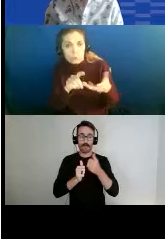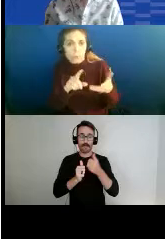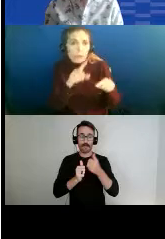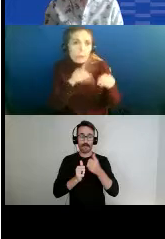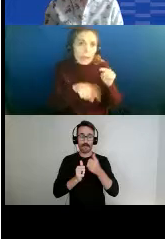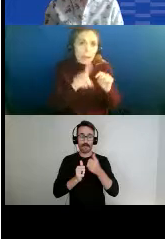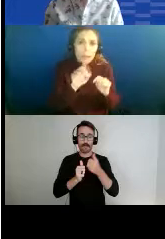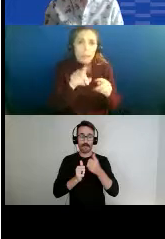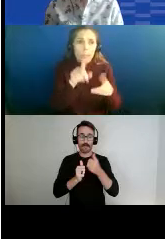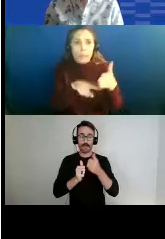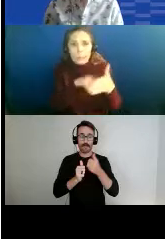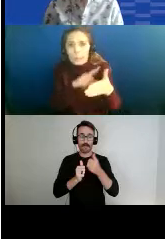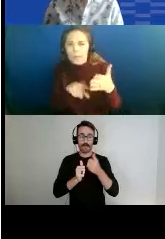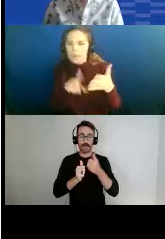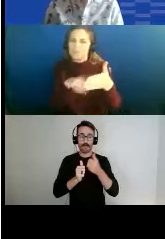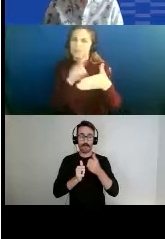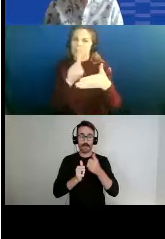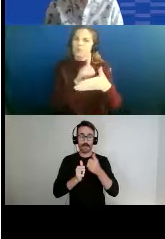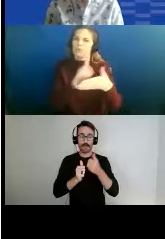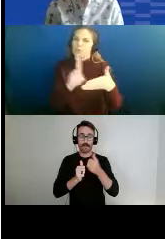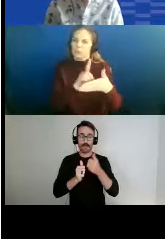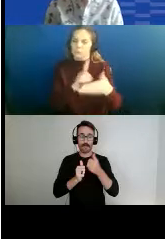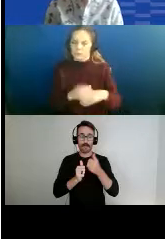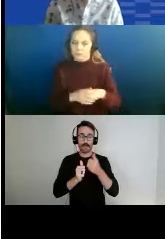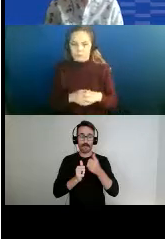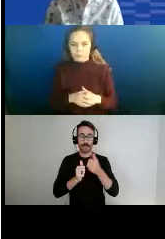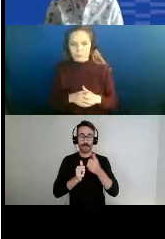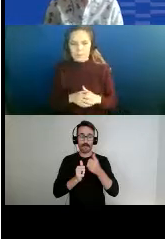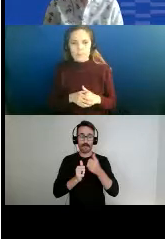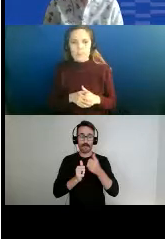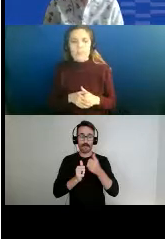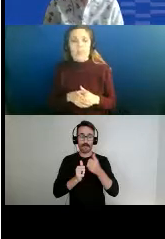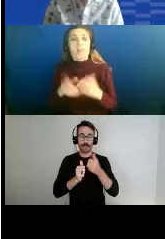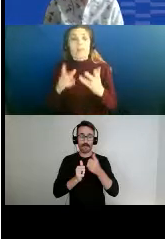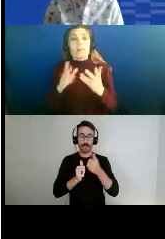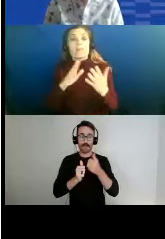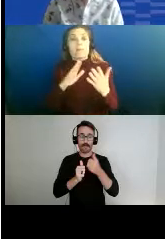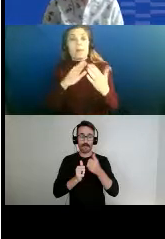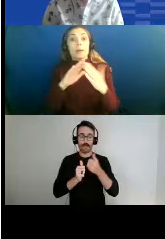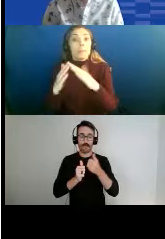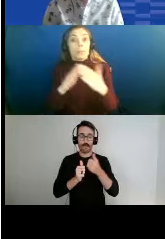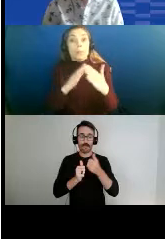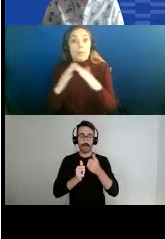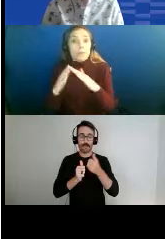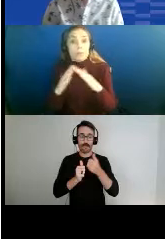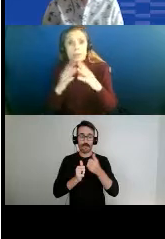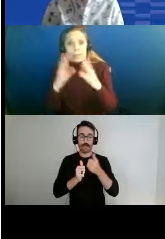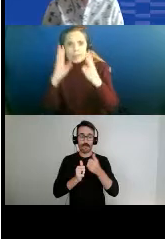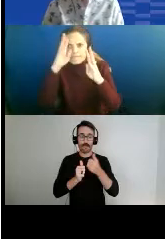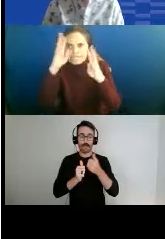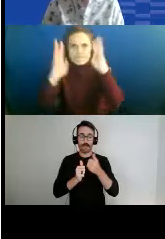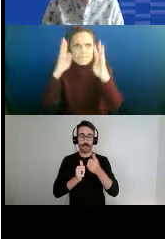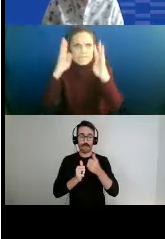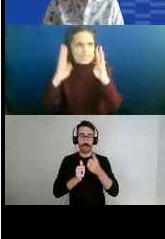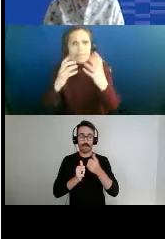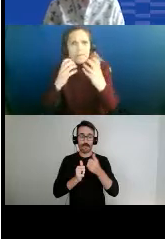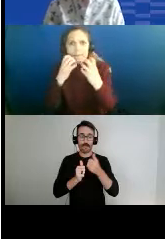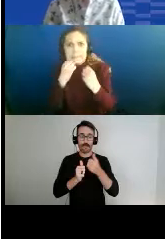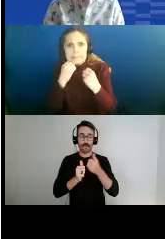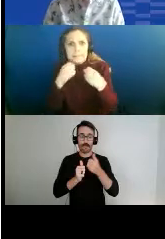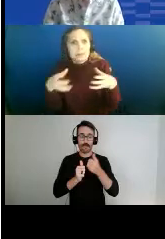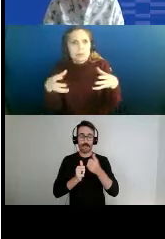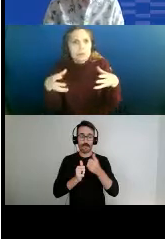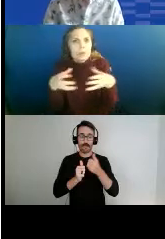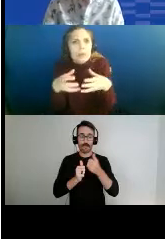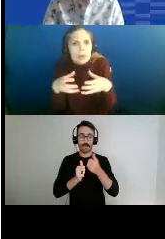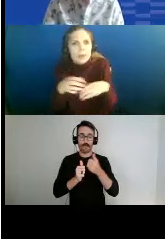challenges, communities have also found very creative ways of coming together. There's great importance and great strength among